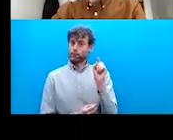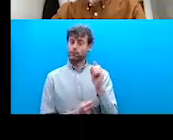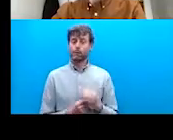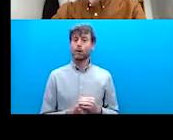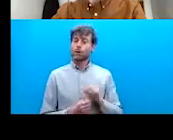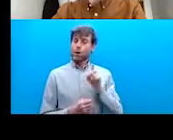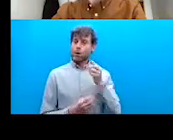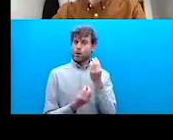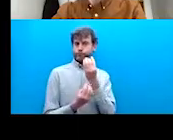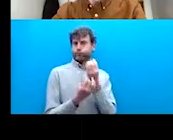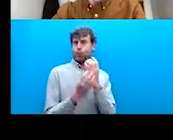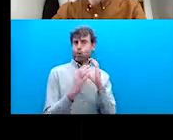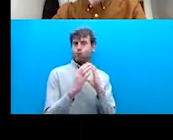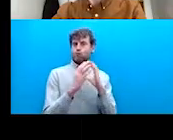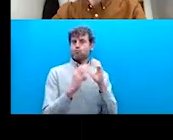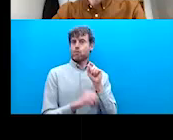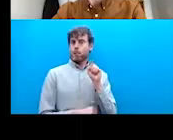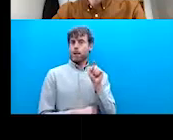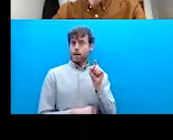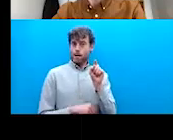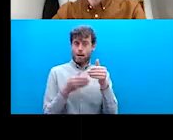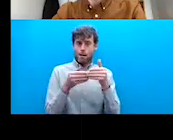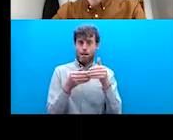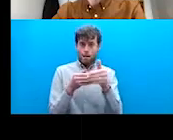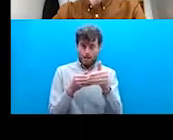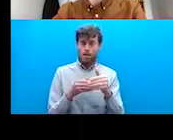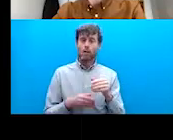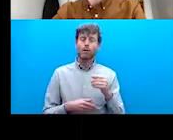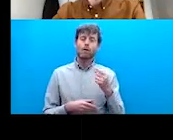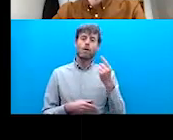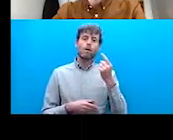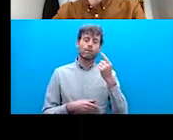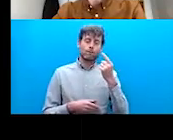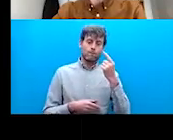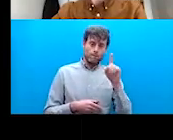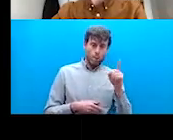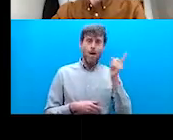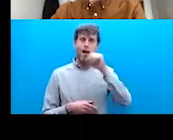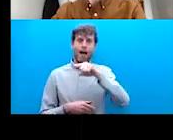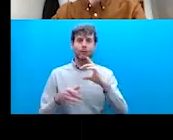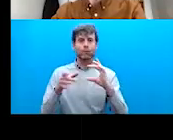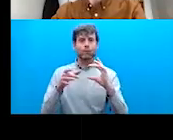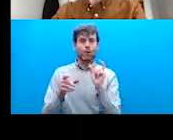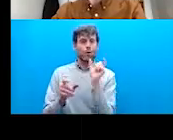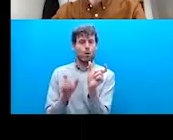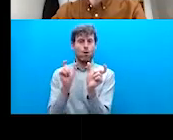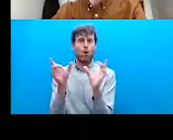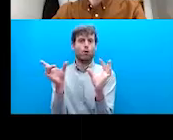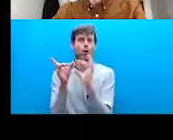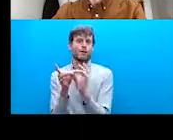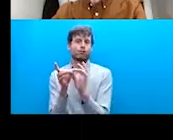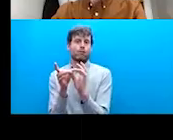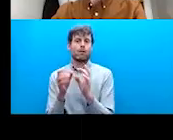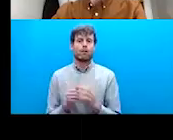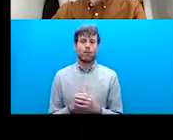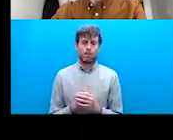greater for disjunctions or and conditionals, if then relative to conjunctions. So both or and if